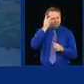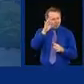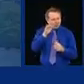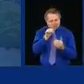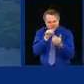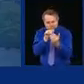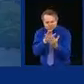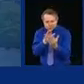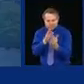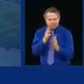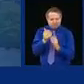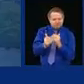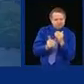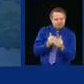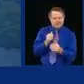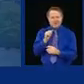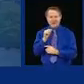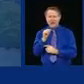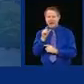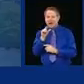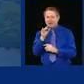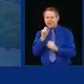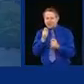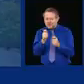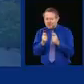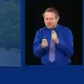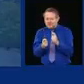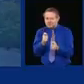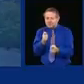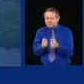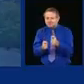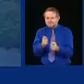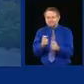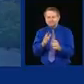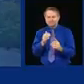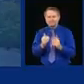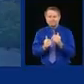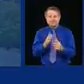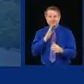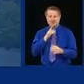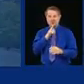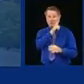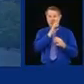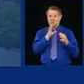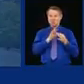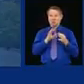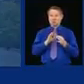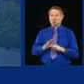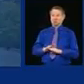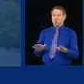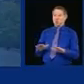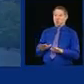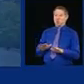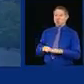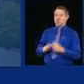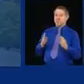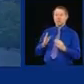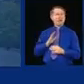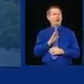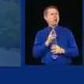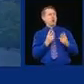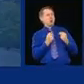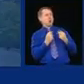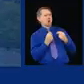way. Nobody says don't reopen. They say just be intelligent about the way you reopen. Follow the